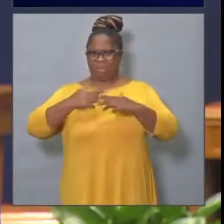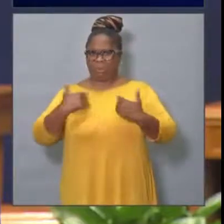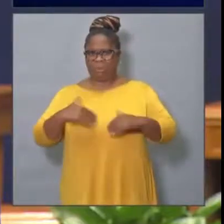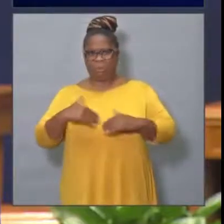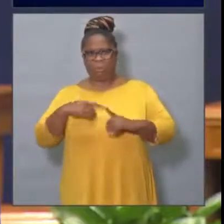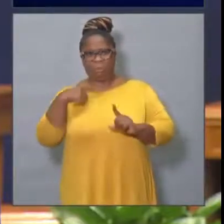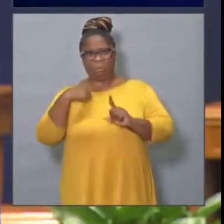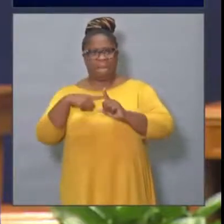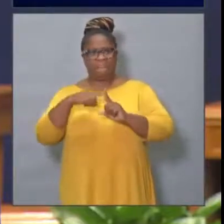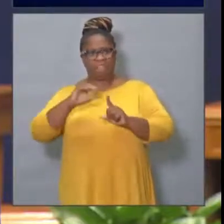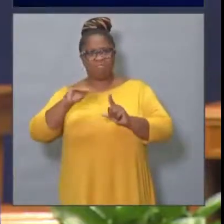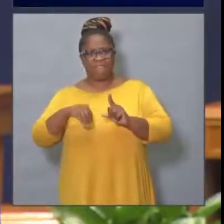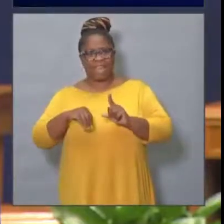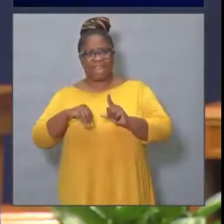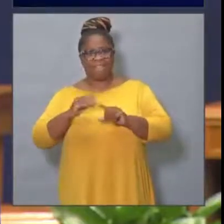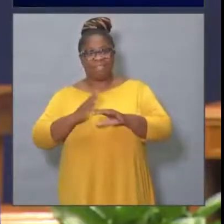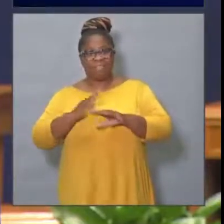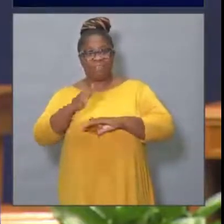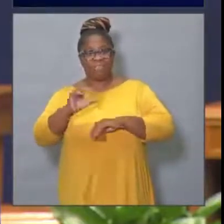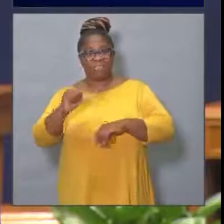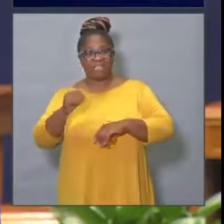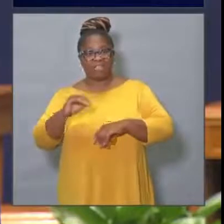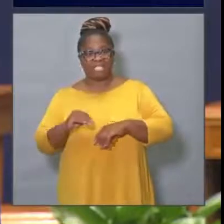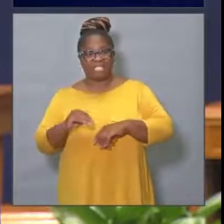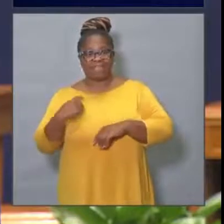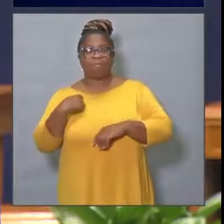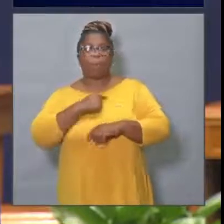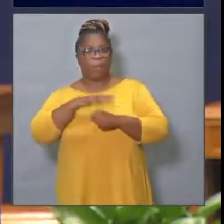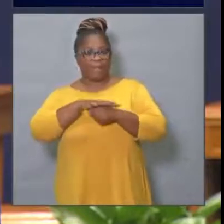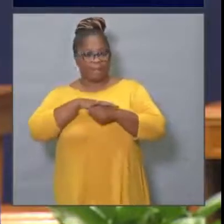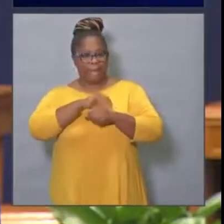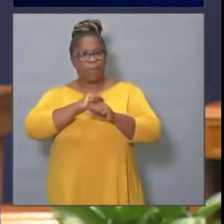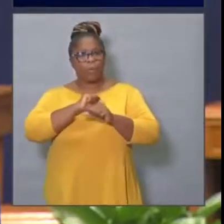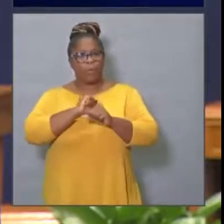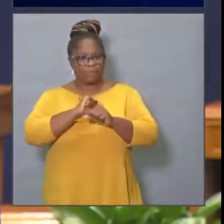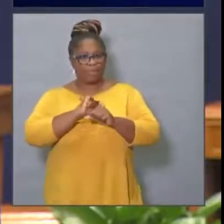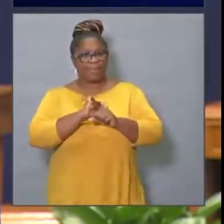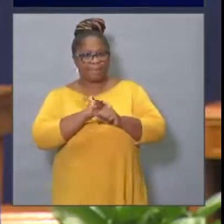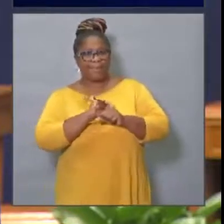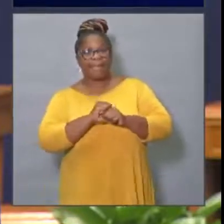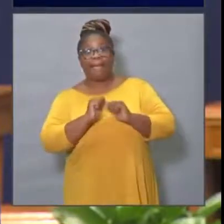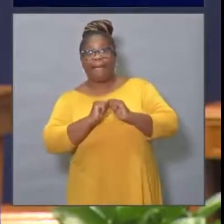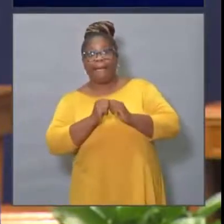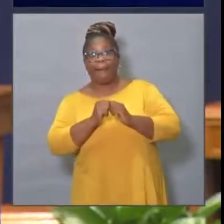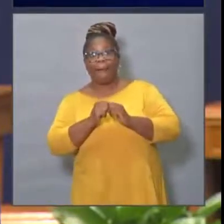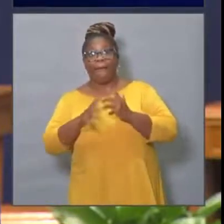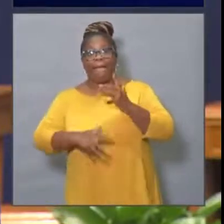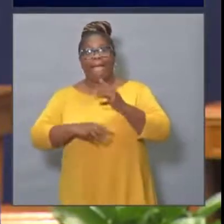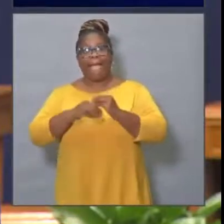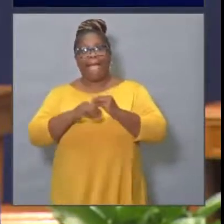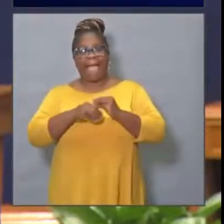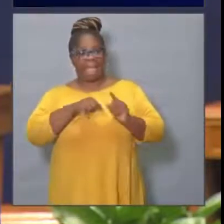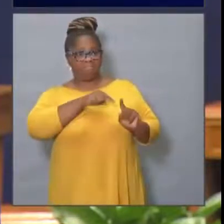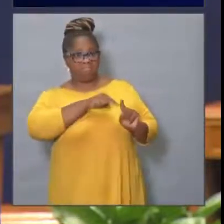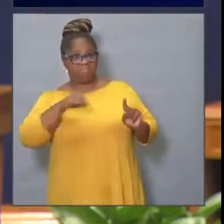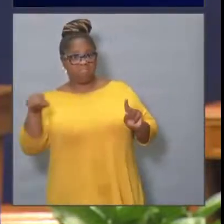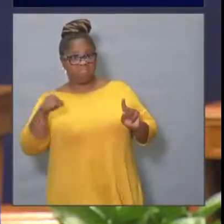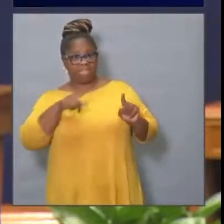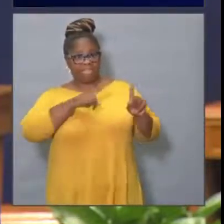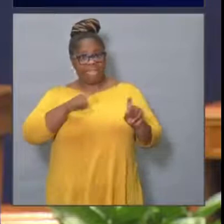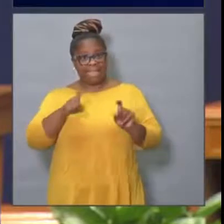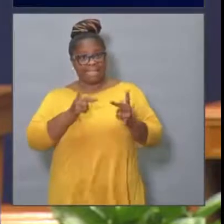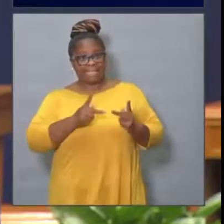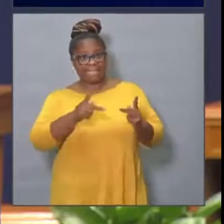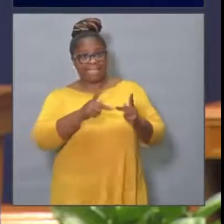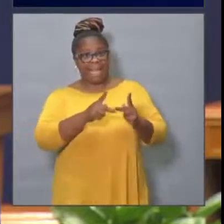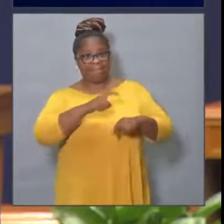the county is working to address this in a few ways. First, we are adding additional slots to existing test sites wherever